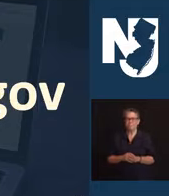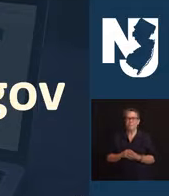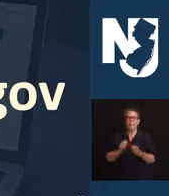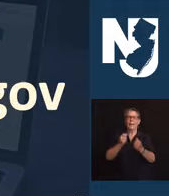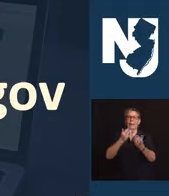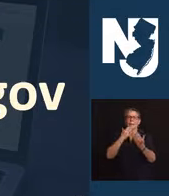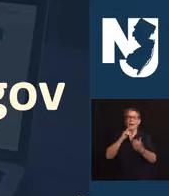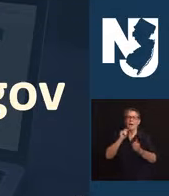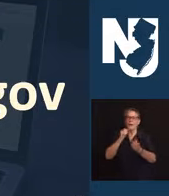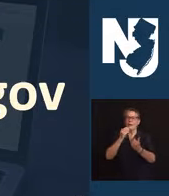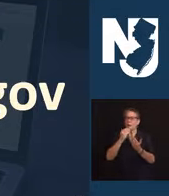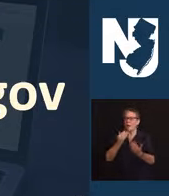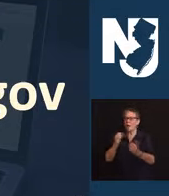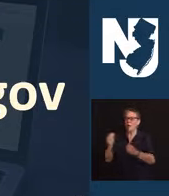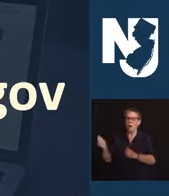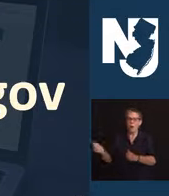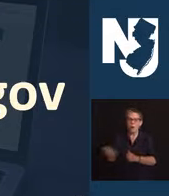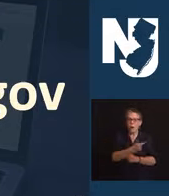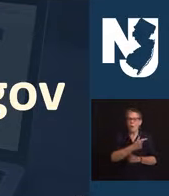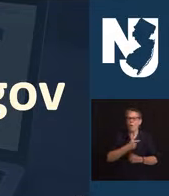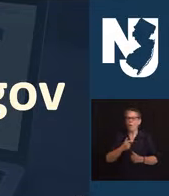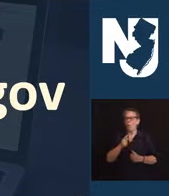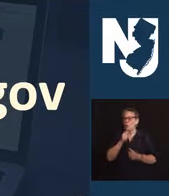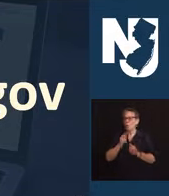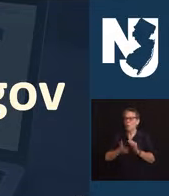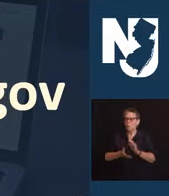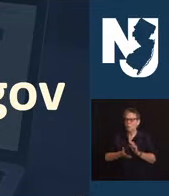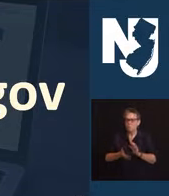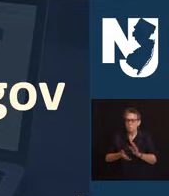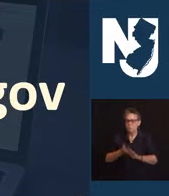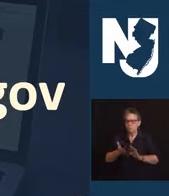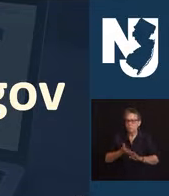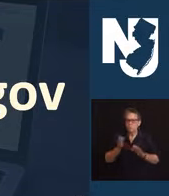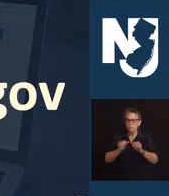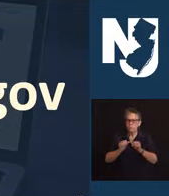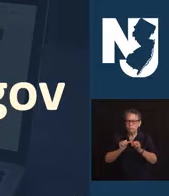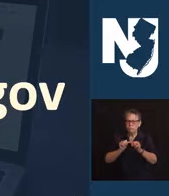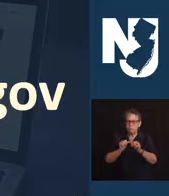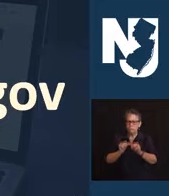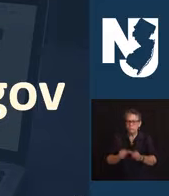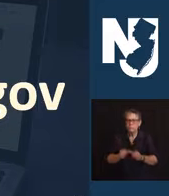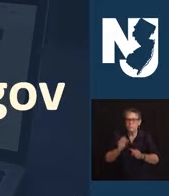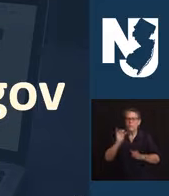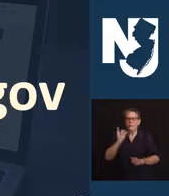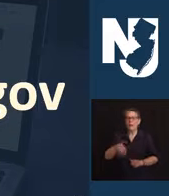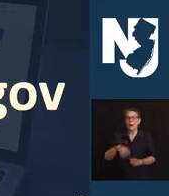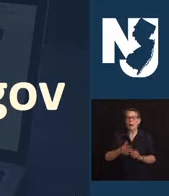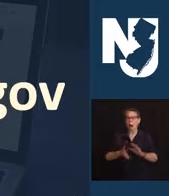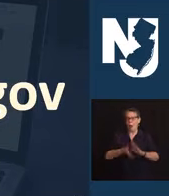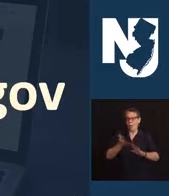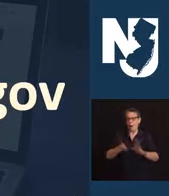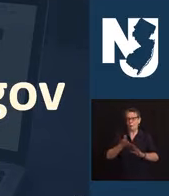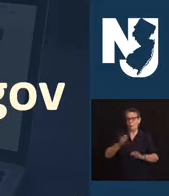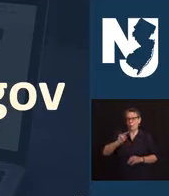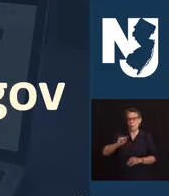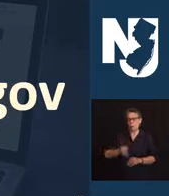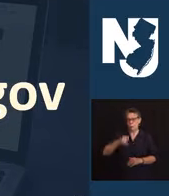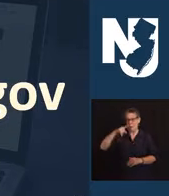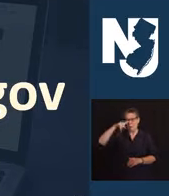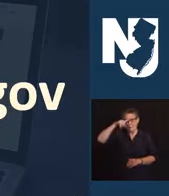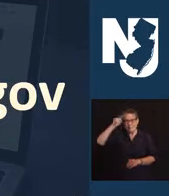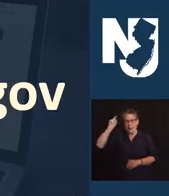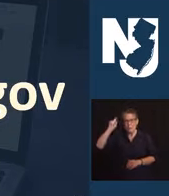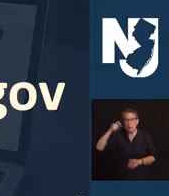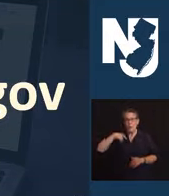Remember, Operation Jersey Summer. Let's keep up the fight. Let's get vaccinated. Let's prepare for that Jersey summer we all know we